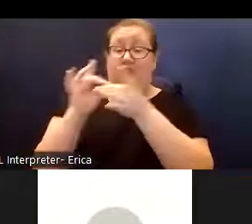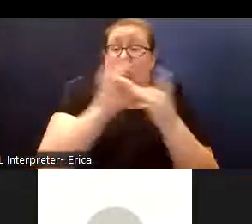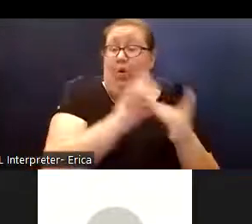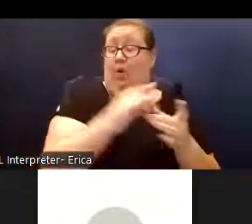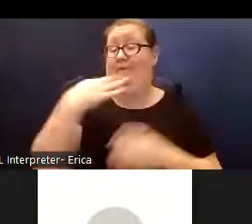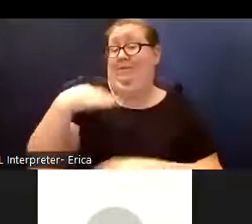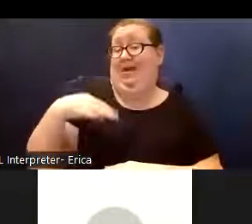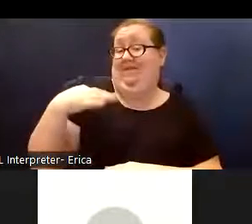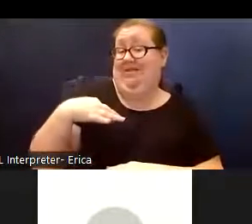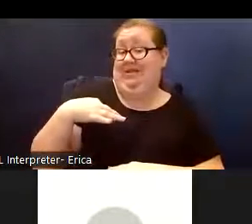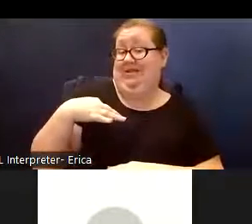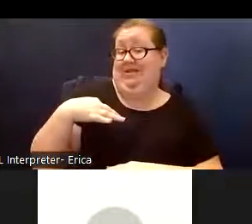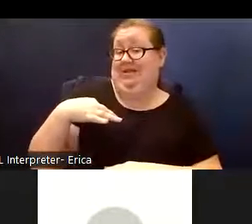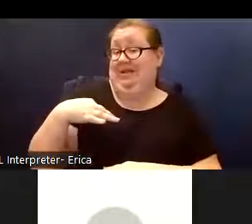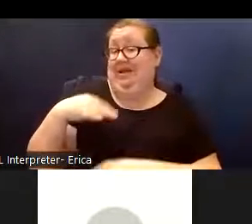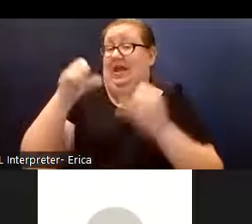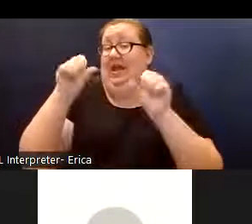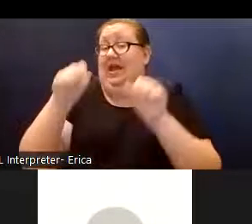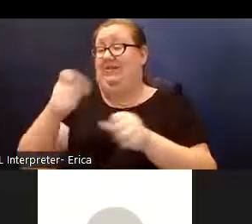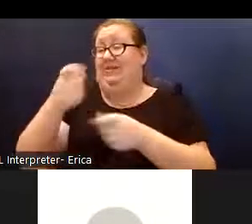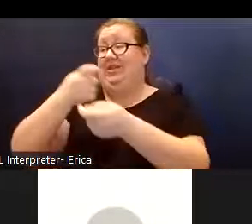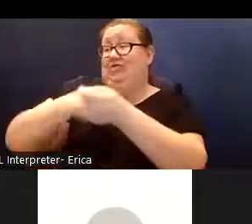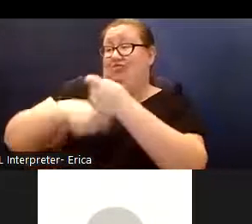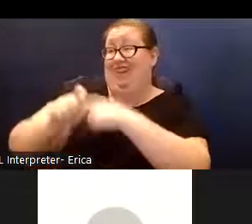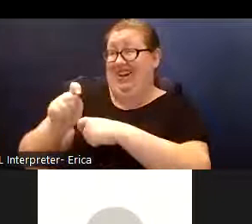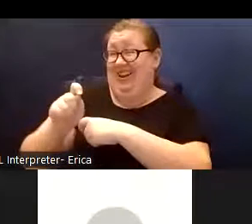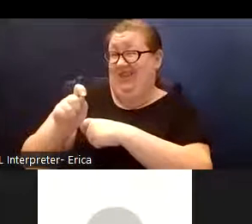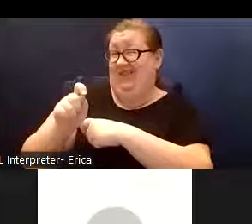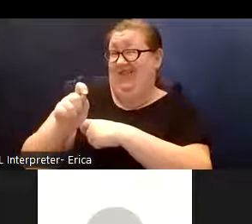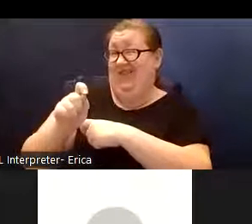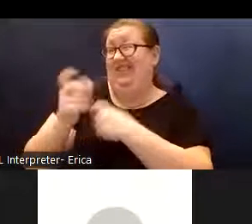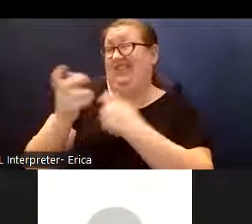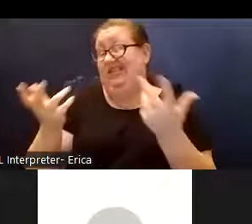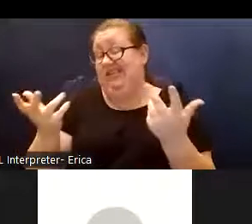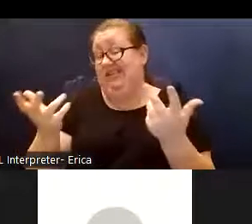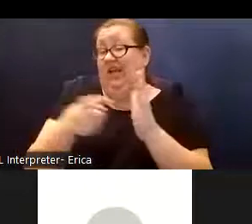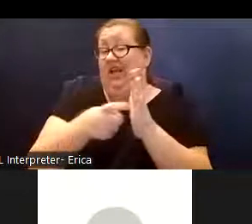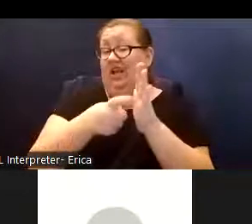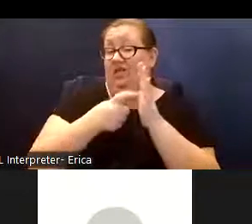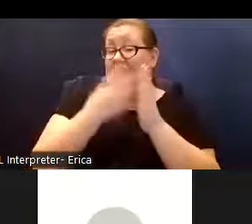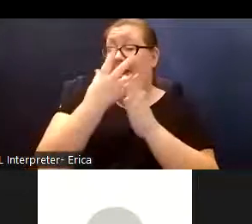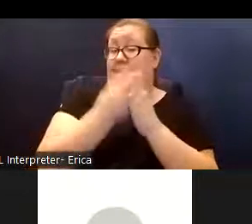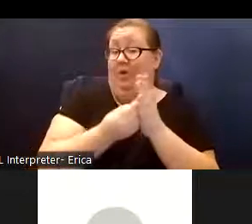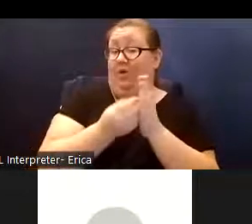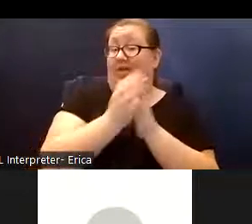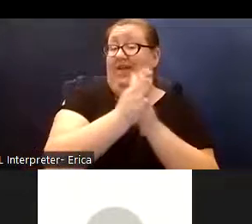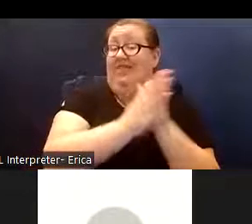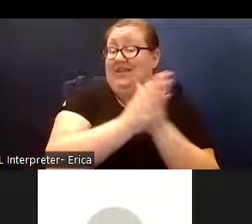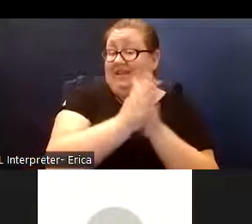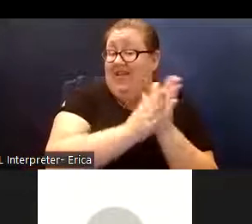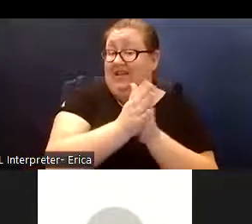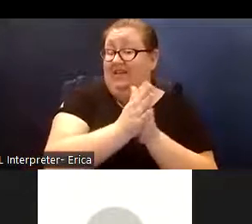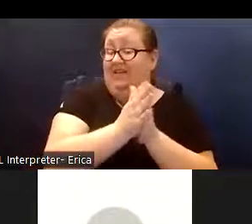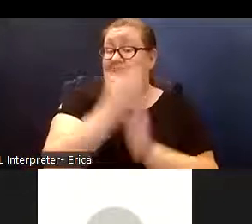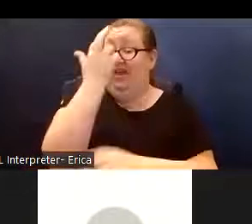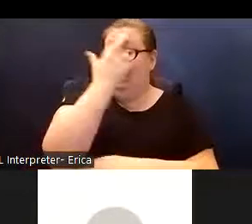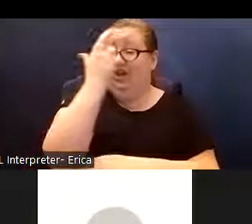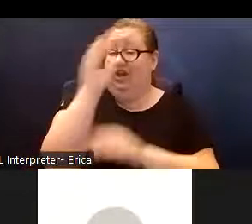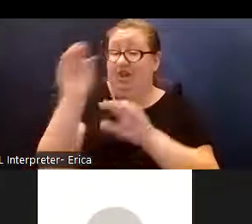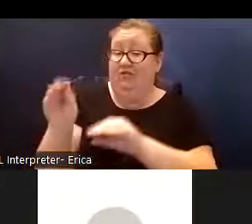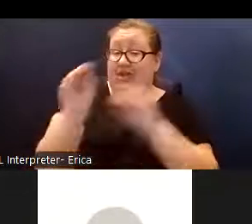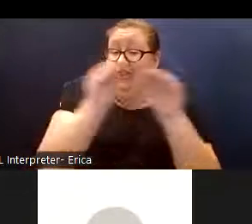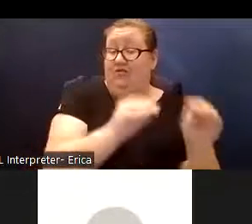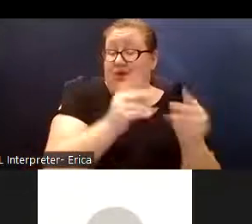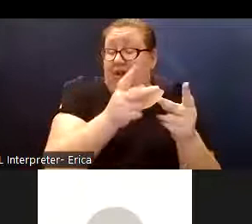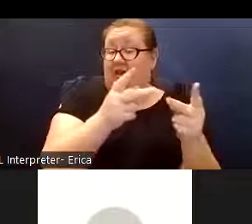The potential trade-off is that this requires both the incentivized retreat program, conversions of current